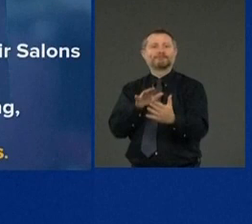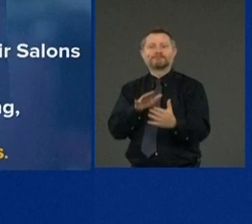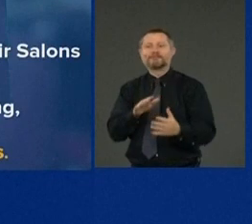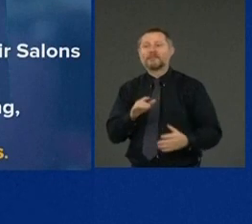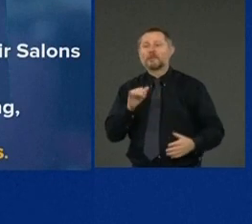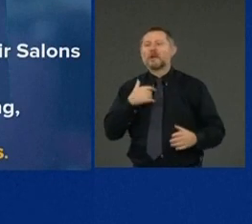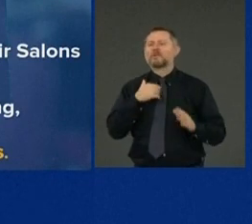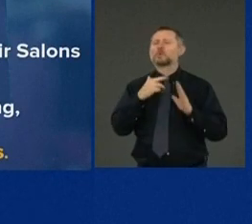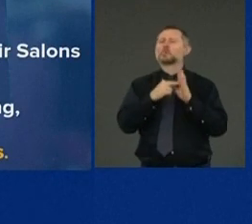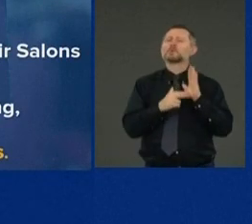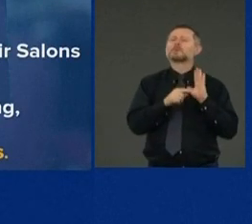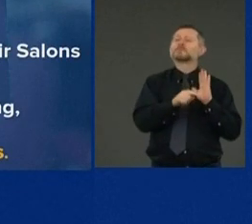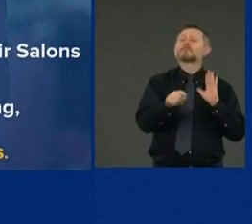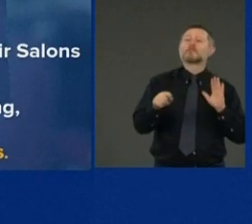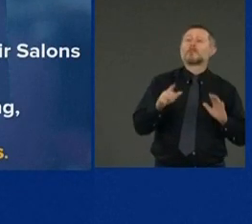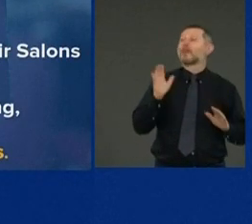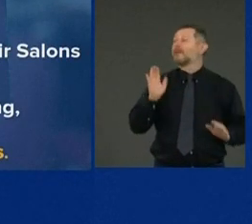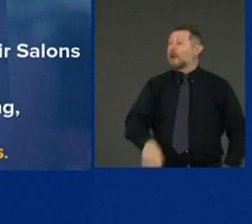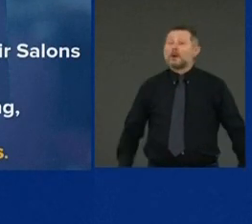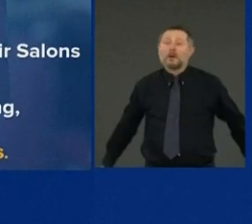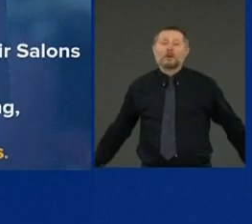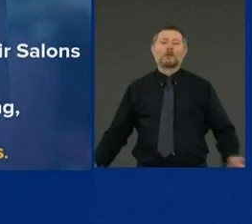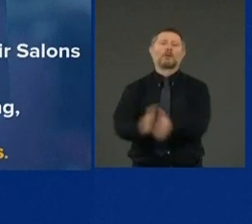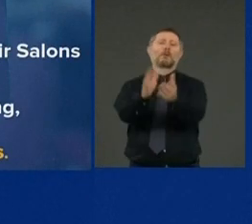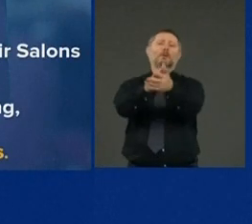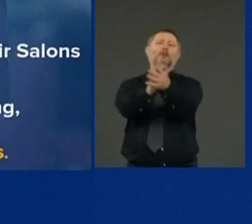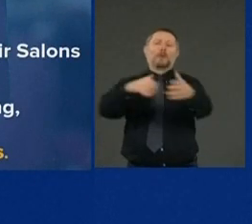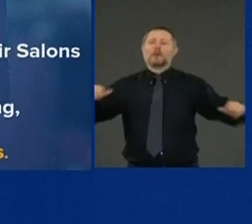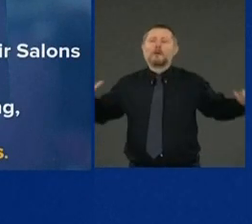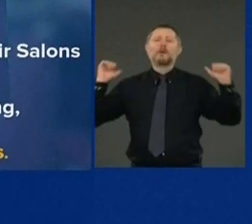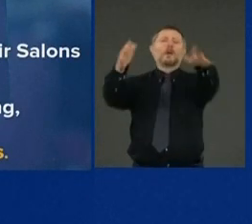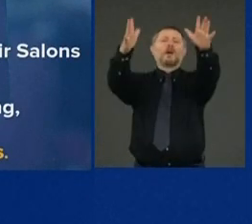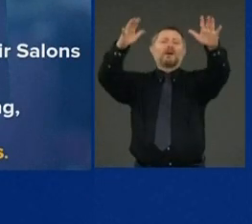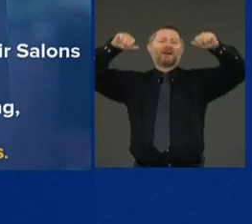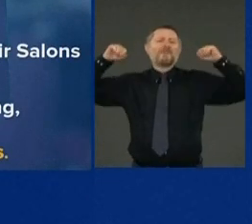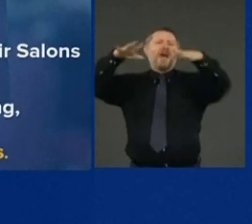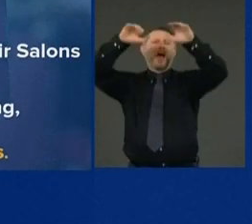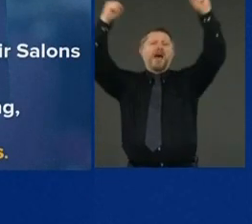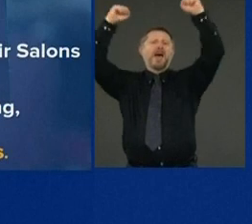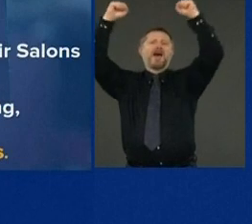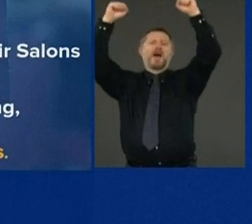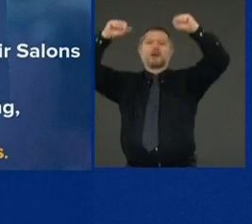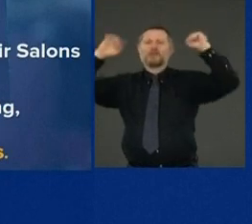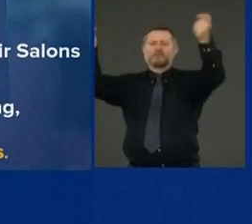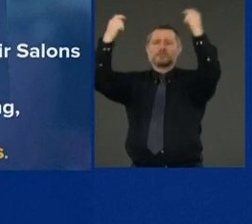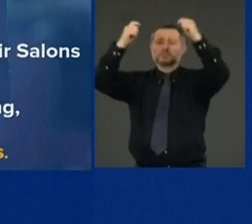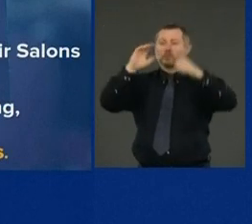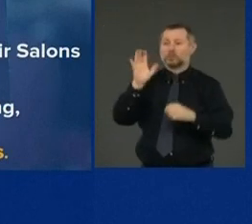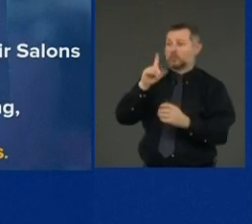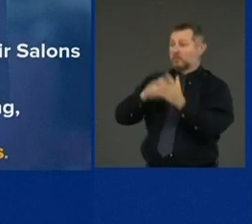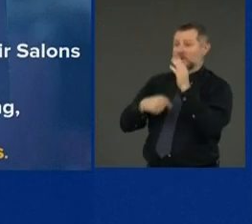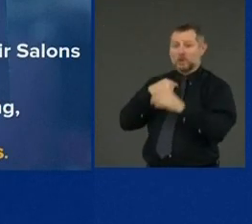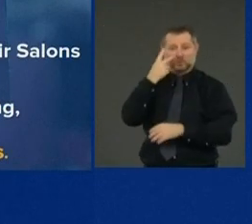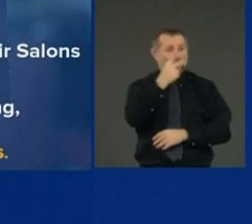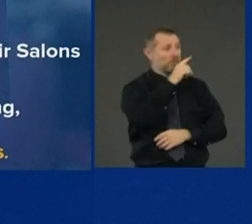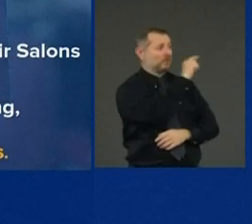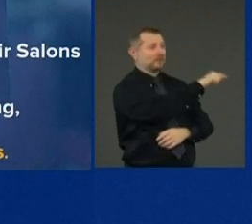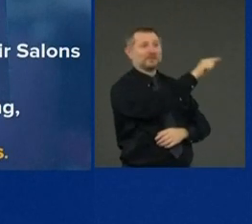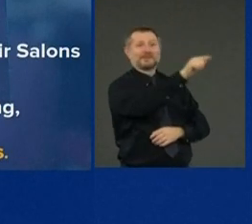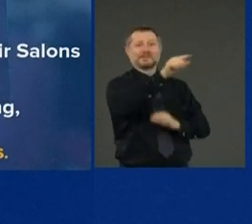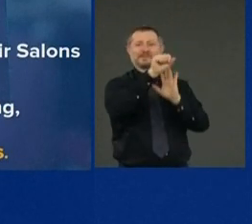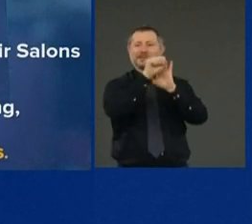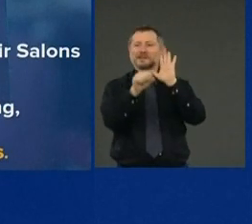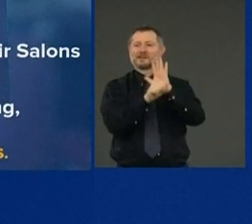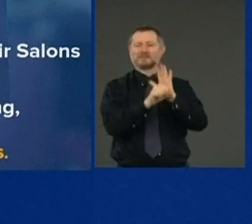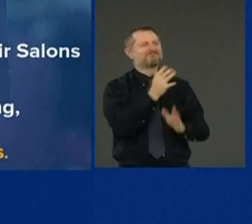we reopen, hallelujah. No. That's what other states did, and that's a mistake. We